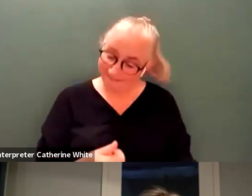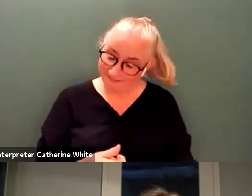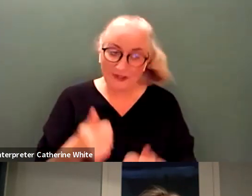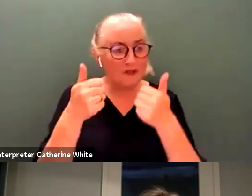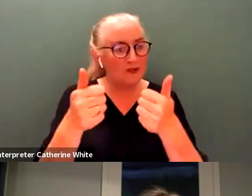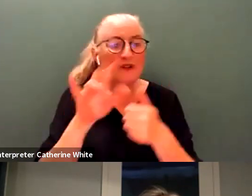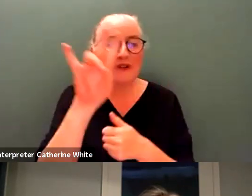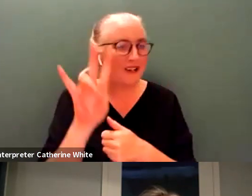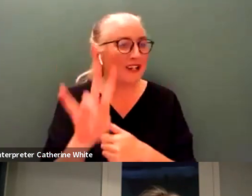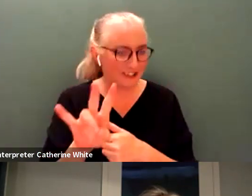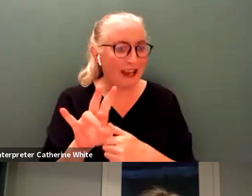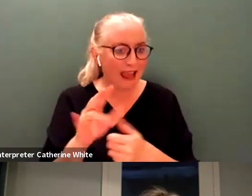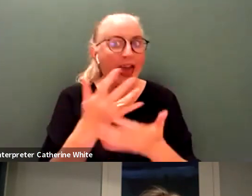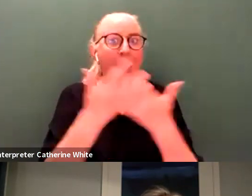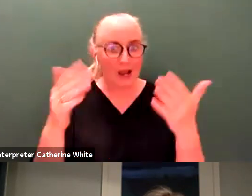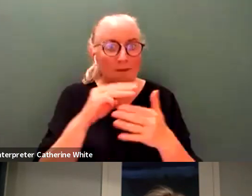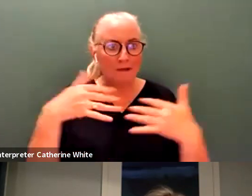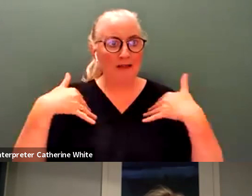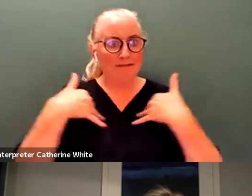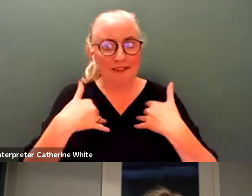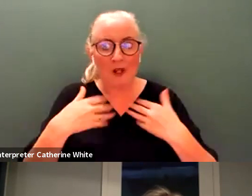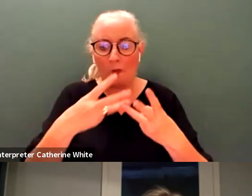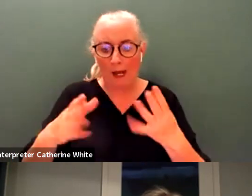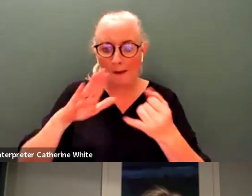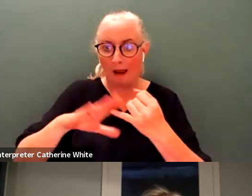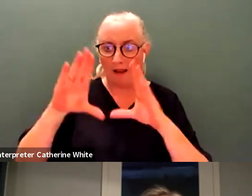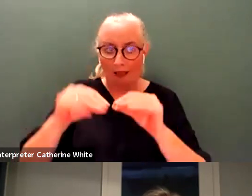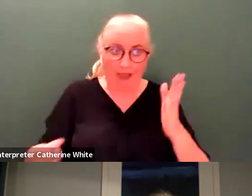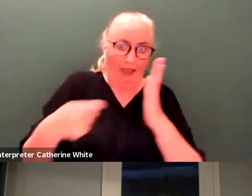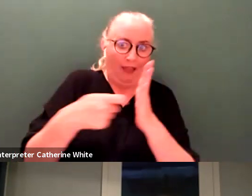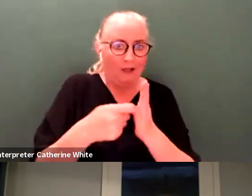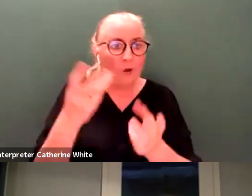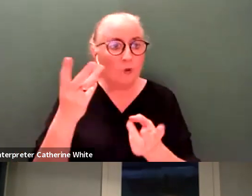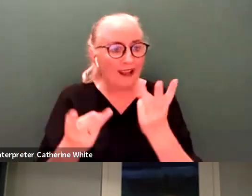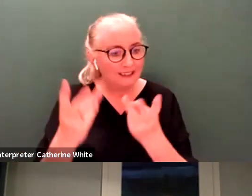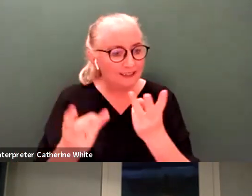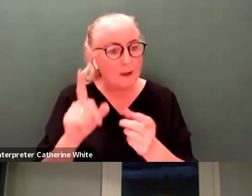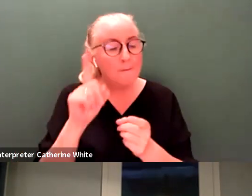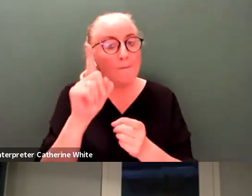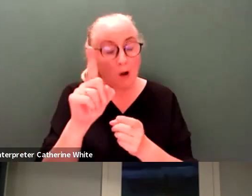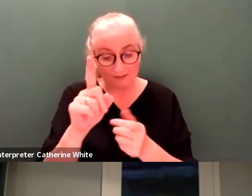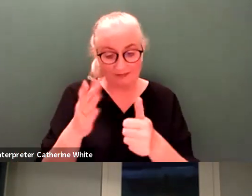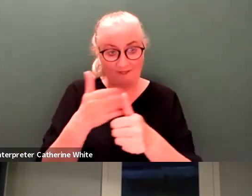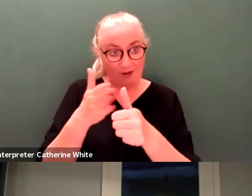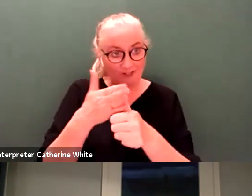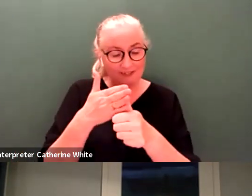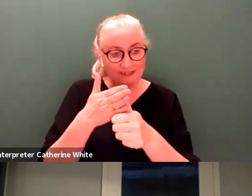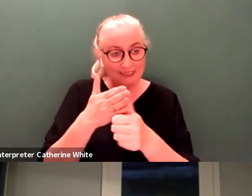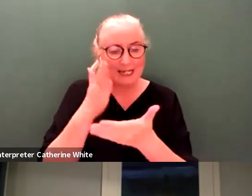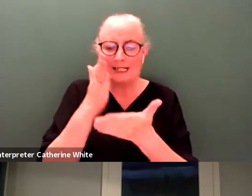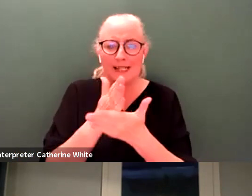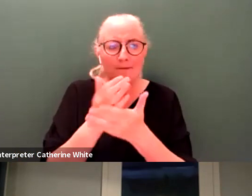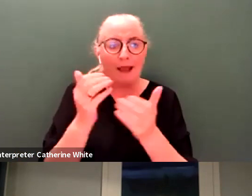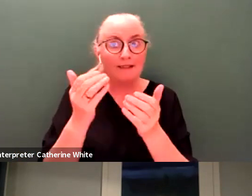a lot of people find a concern around menopause when they gain extra weight. But I suppose step one would be to stop any